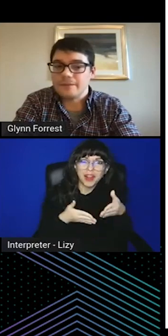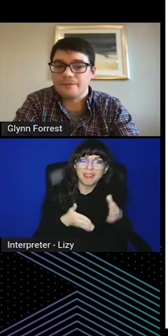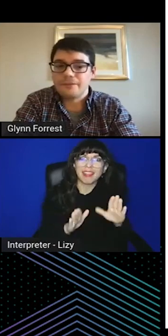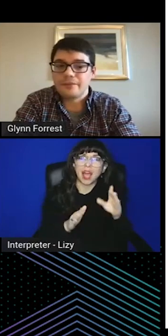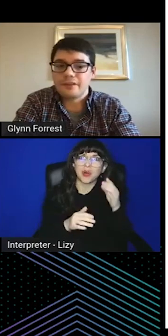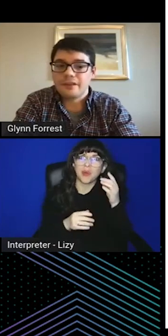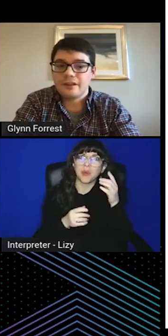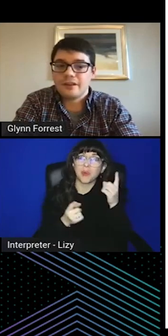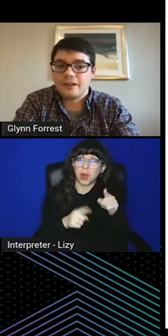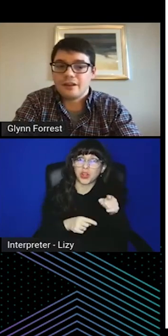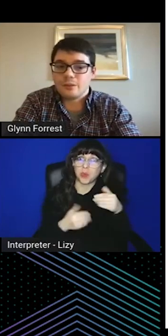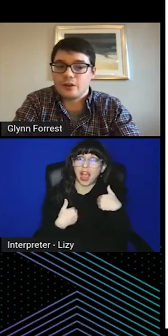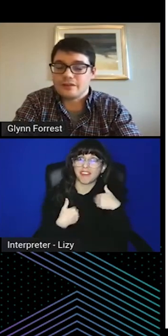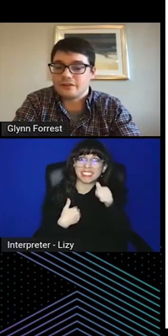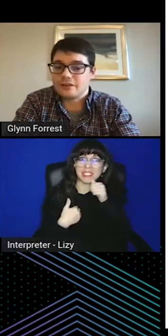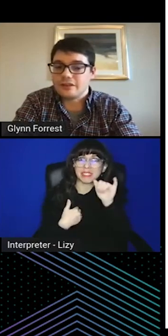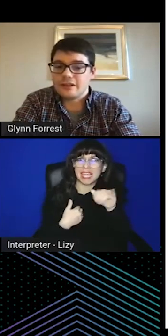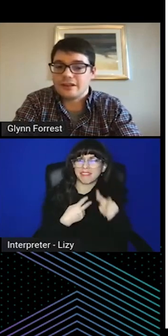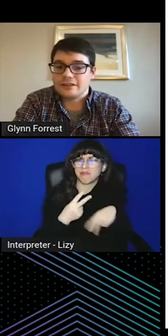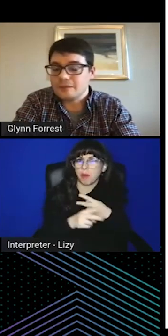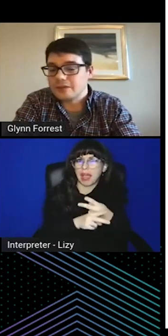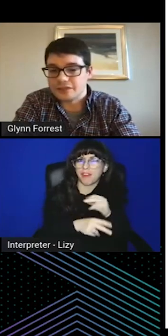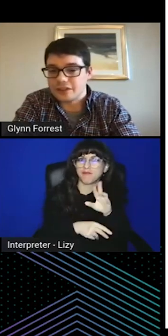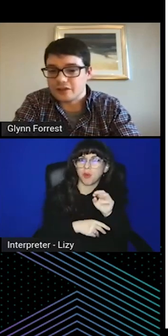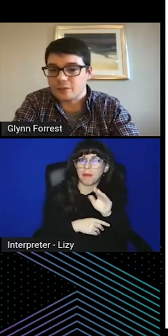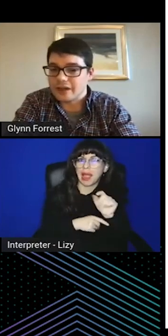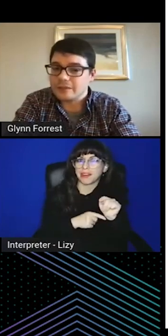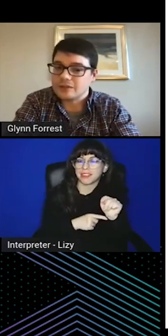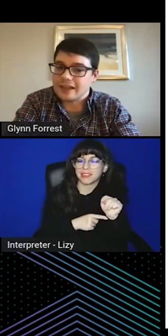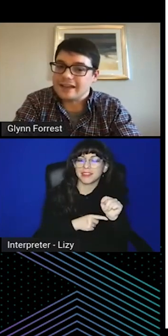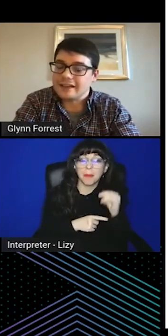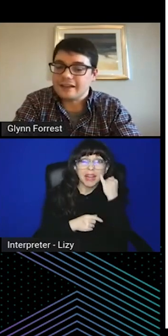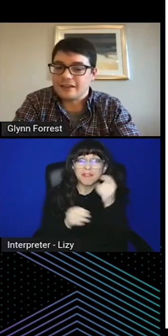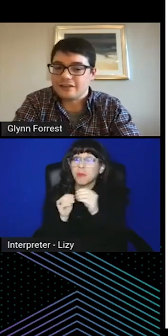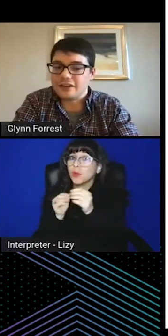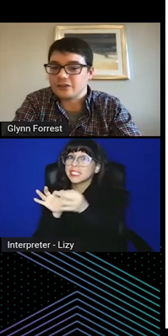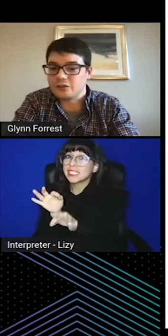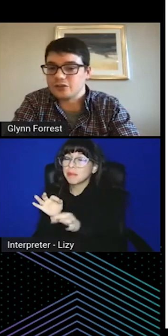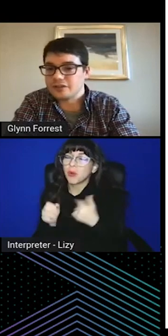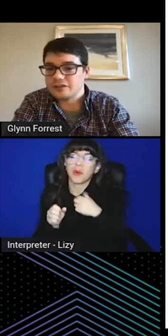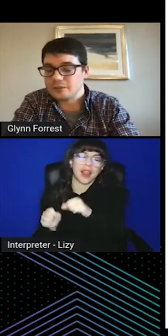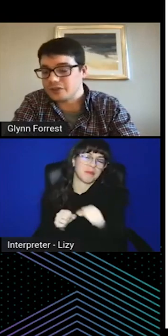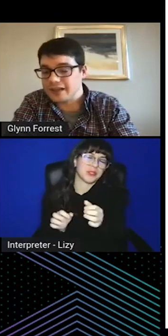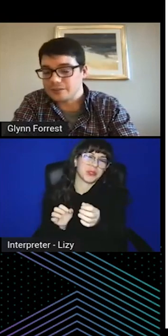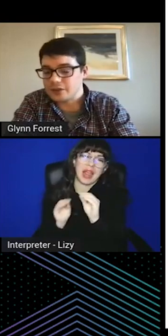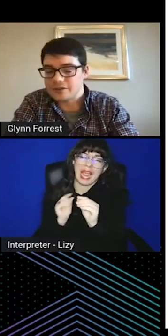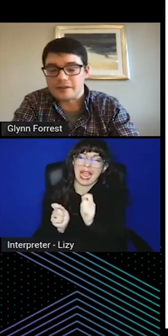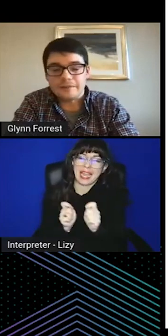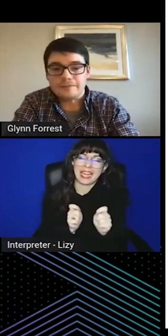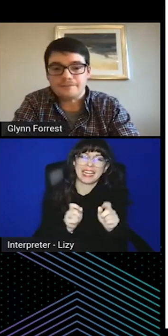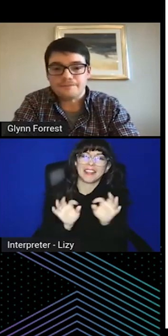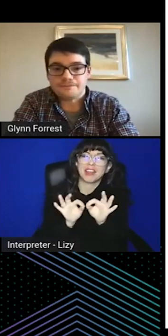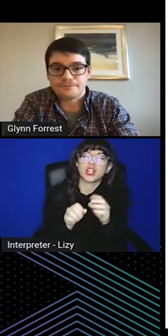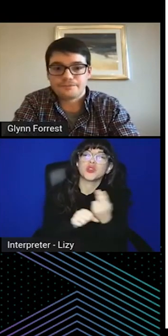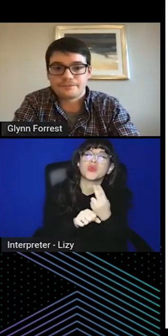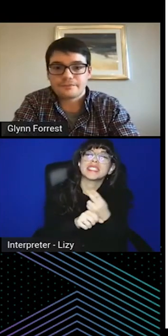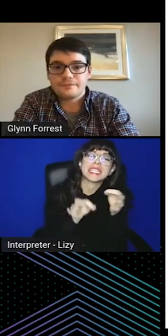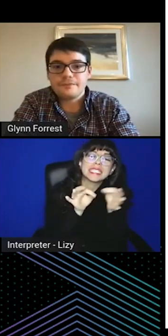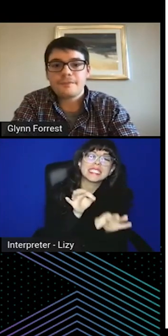format. Whereas for a simpler secret, we're able to edit the values using simple text boxes.